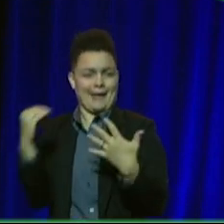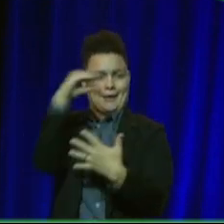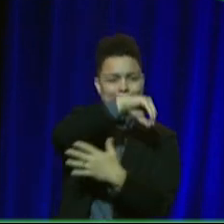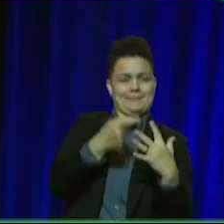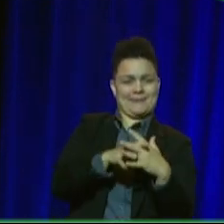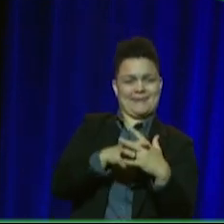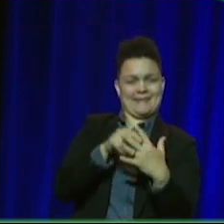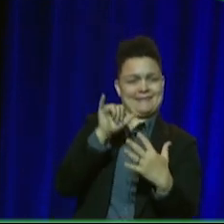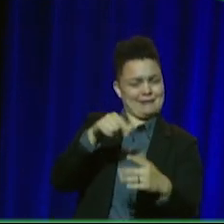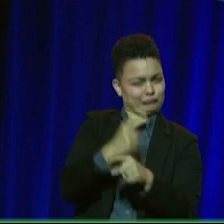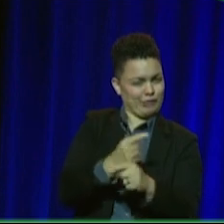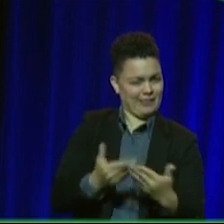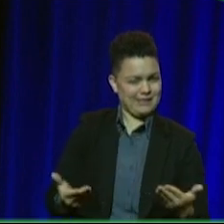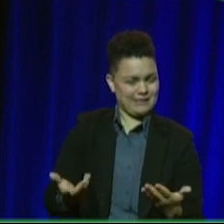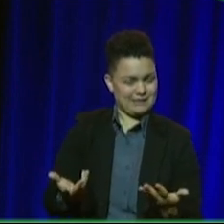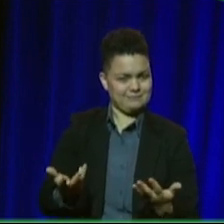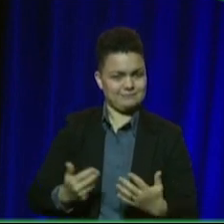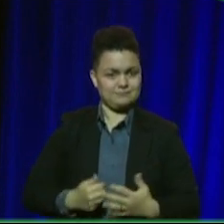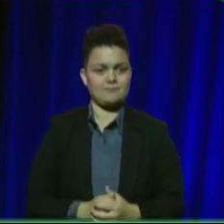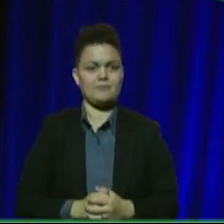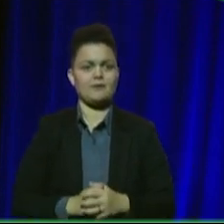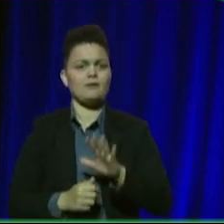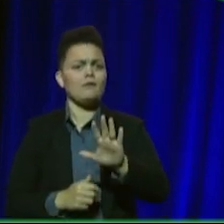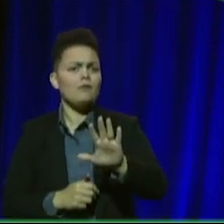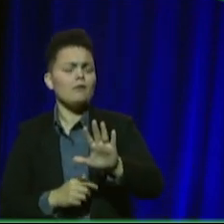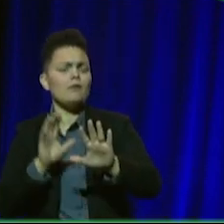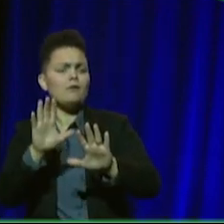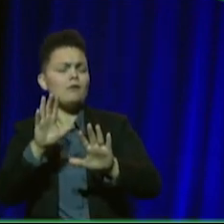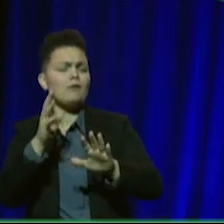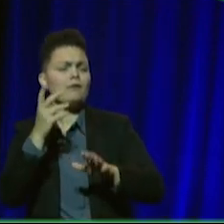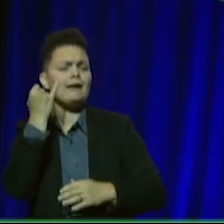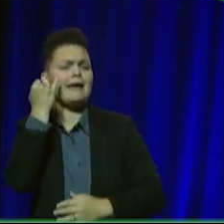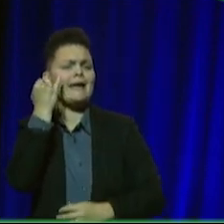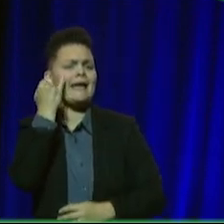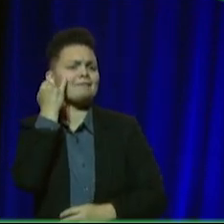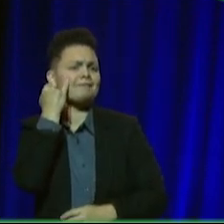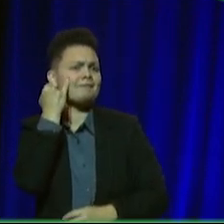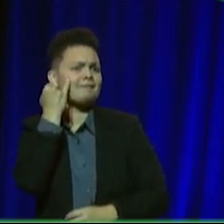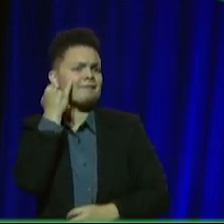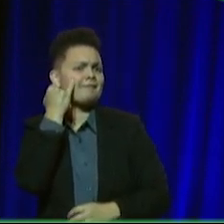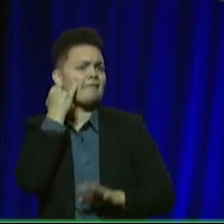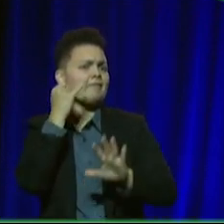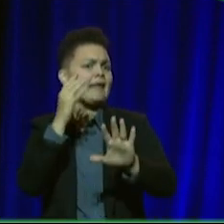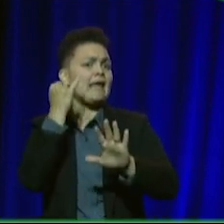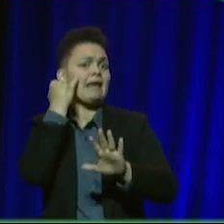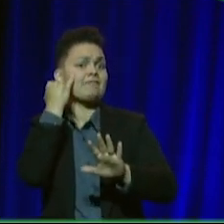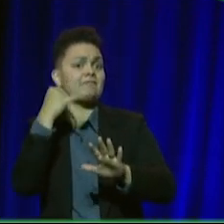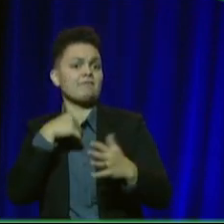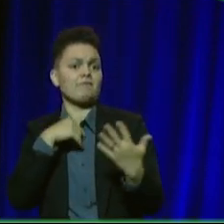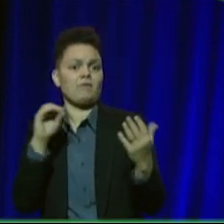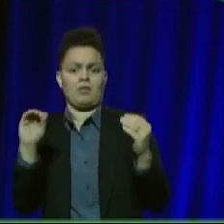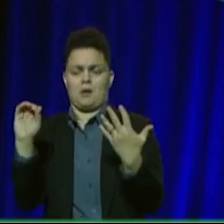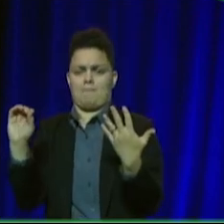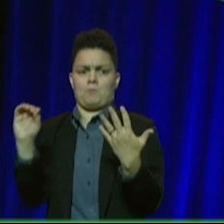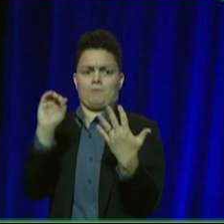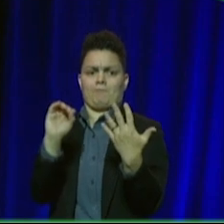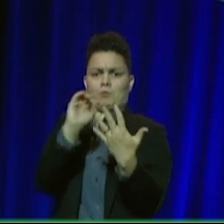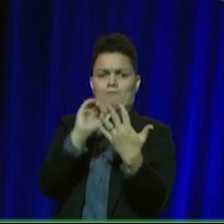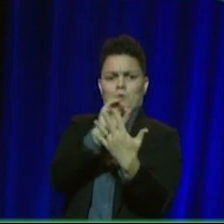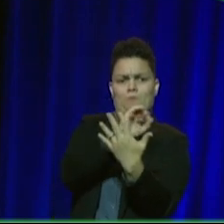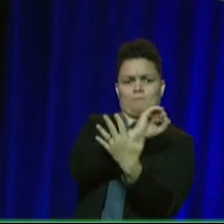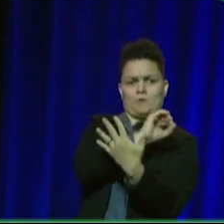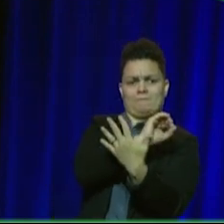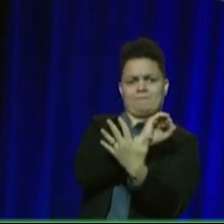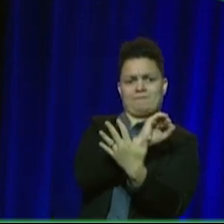if there was a way where this could be shifted so far left that you're actually preventing